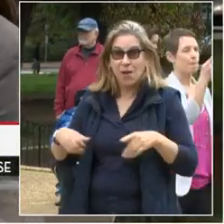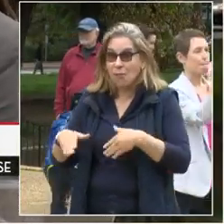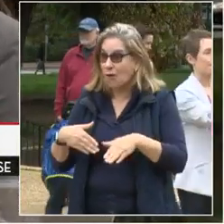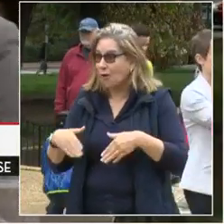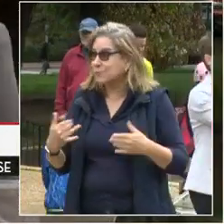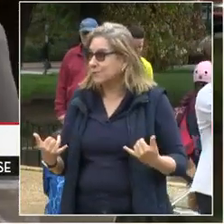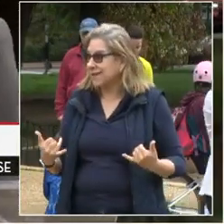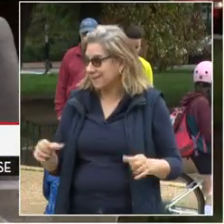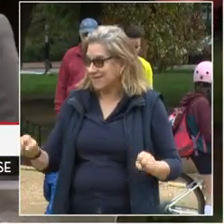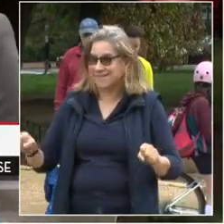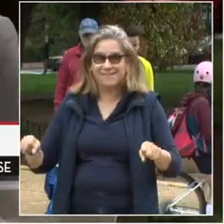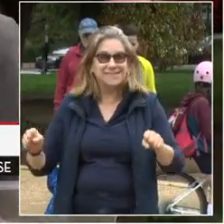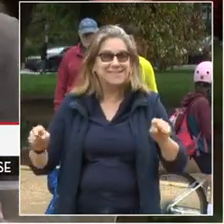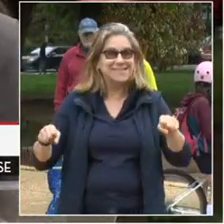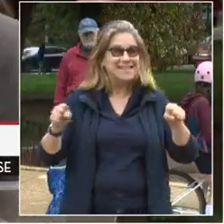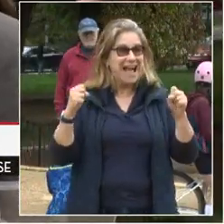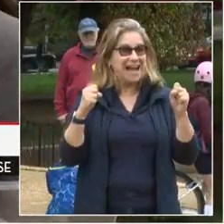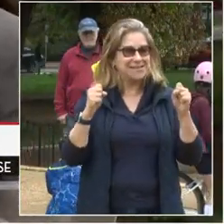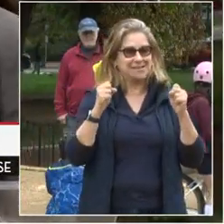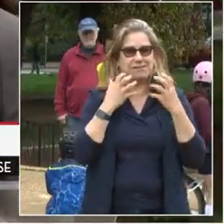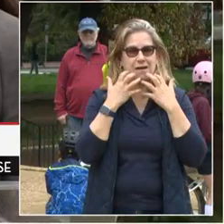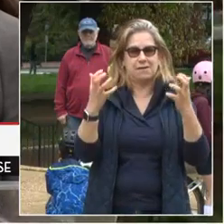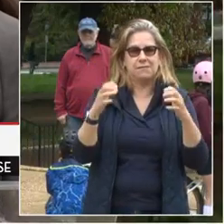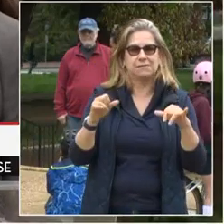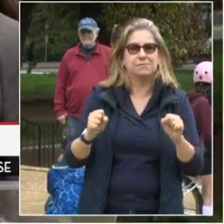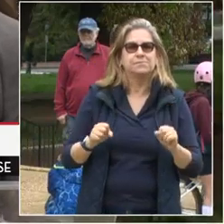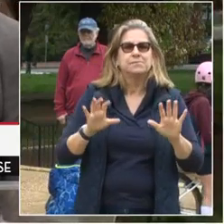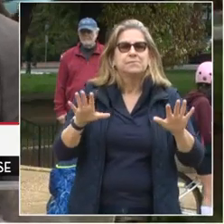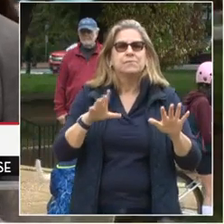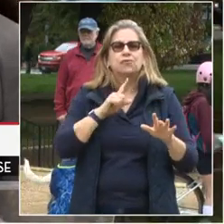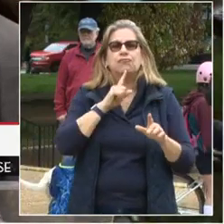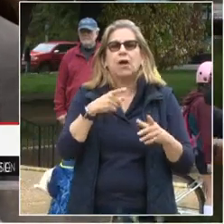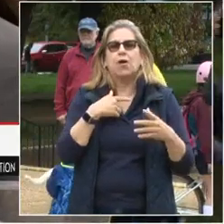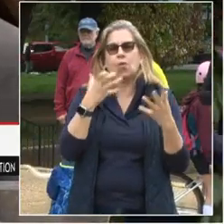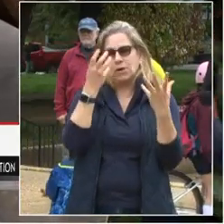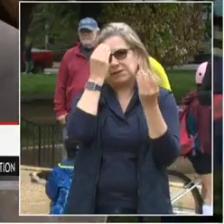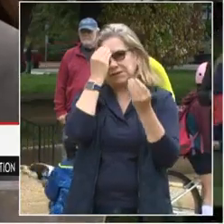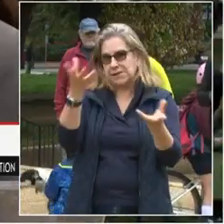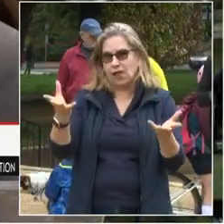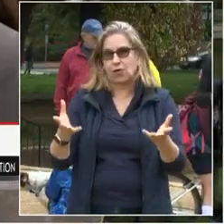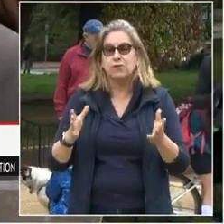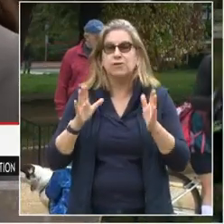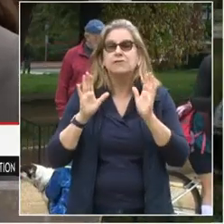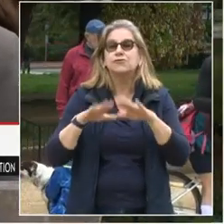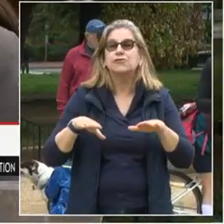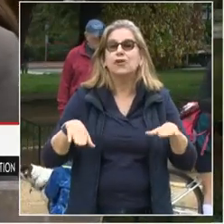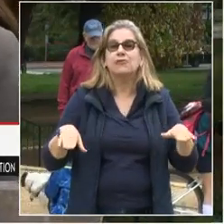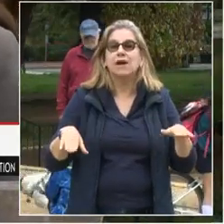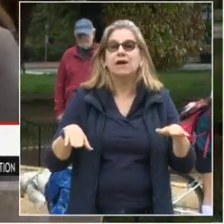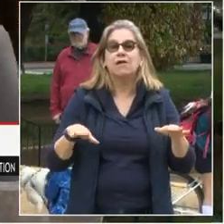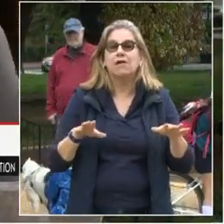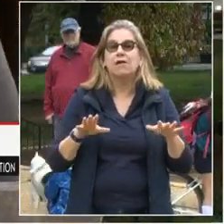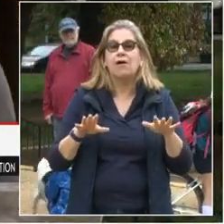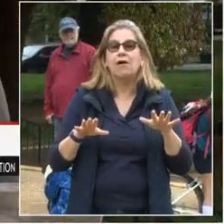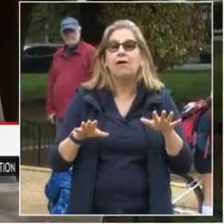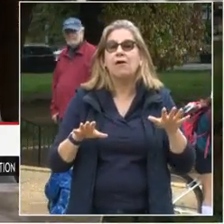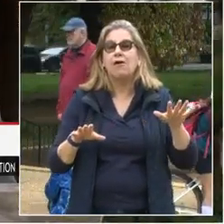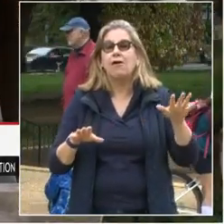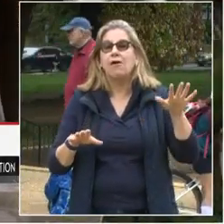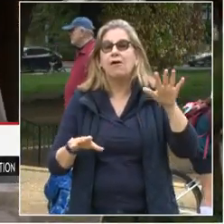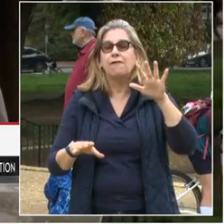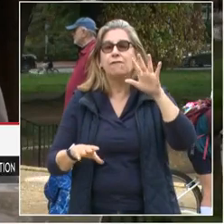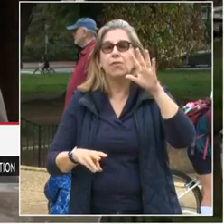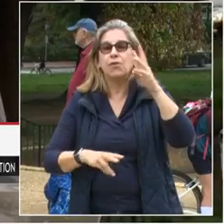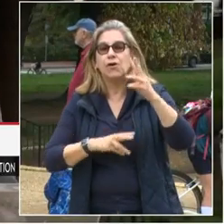That's great. Well, I want to tell you that there are kids all around the world just like you biking and rolling to